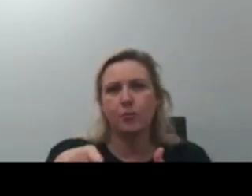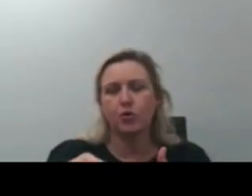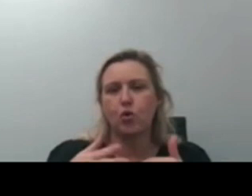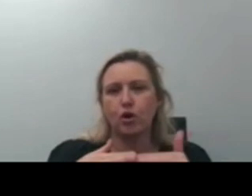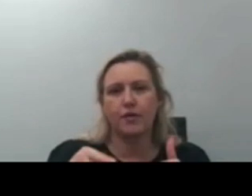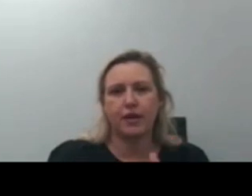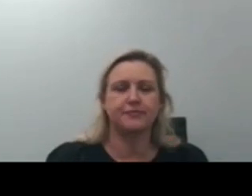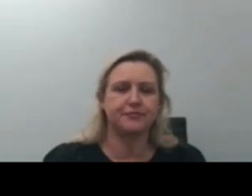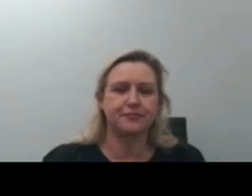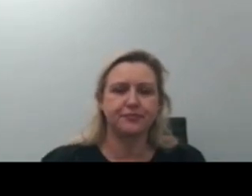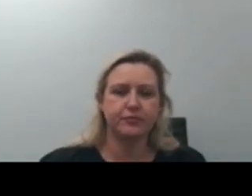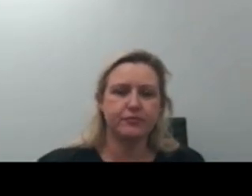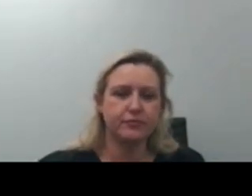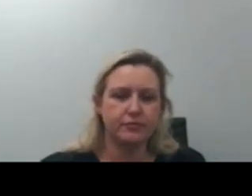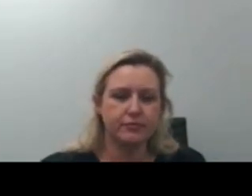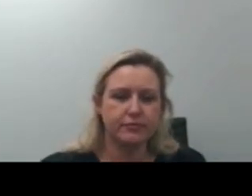meantime.